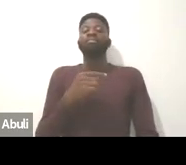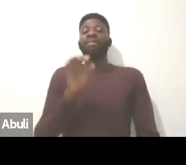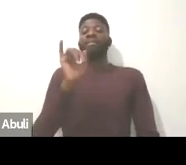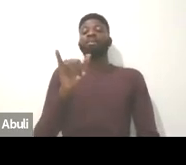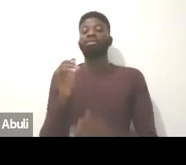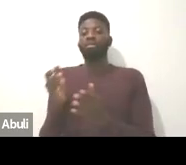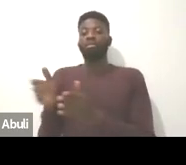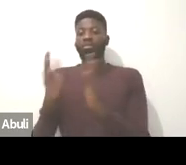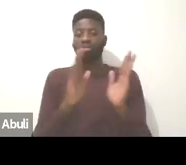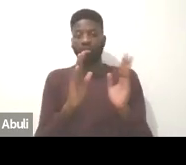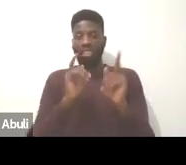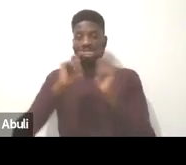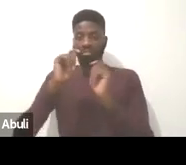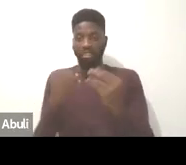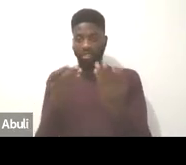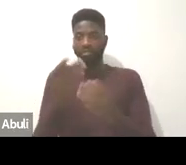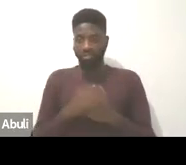that an interview gives you.